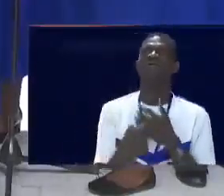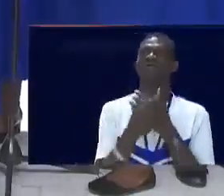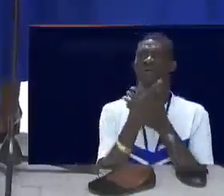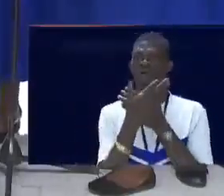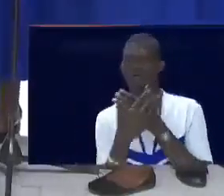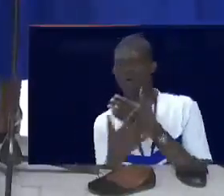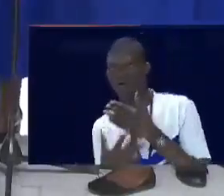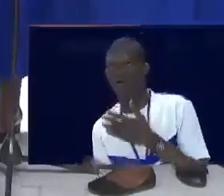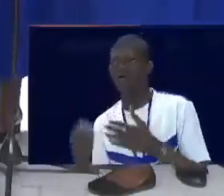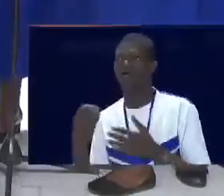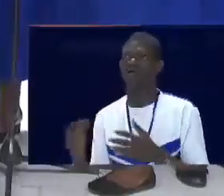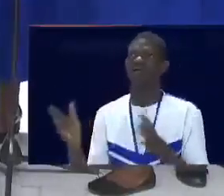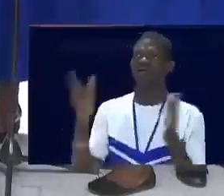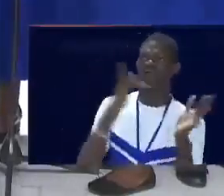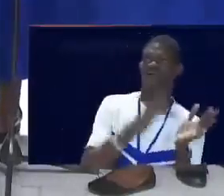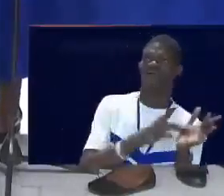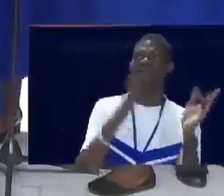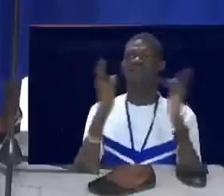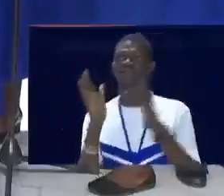sorrow,